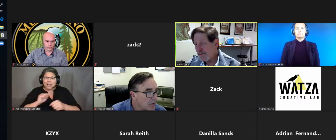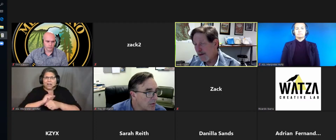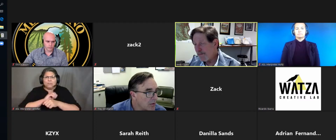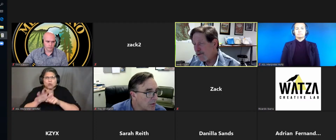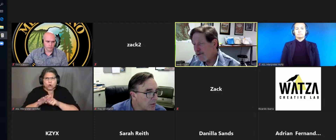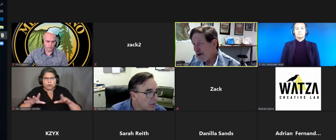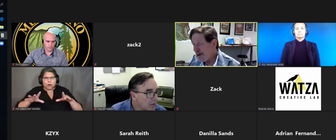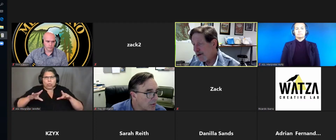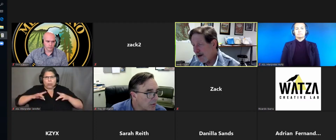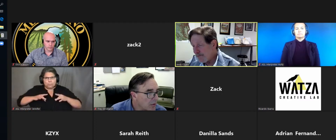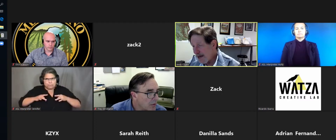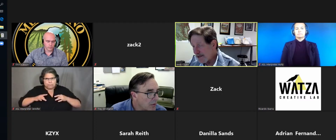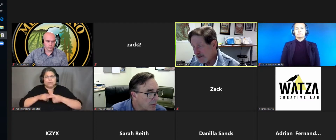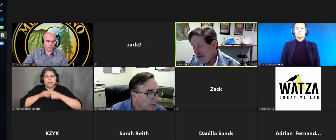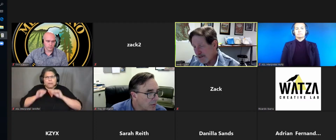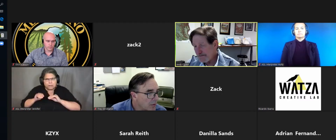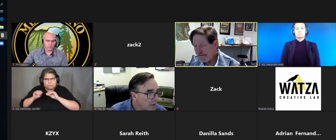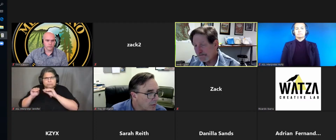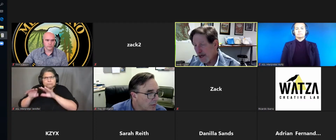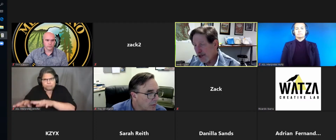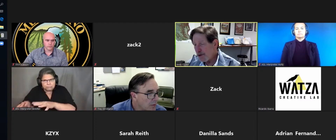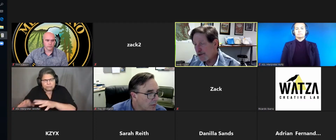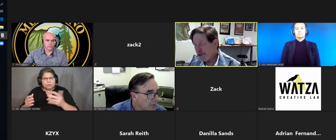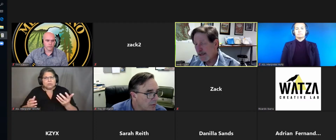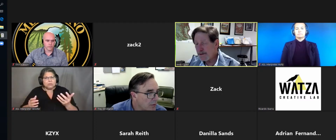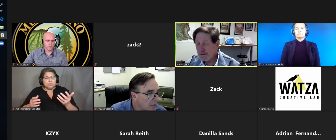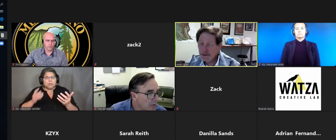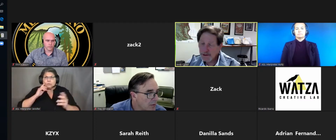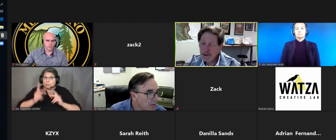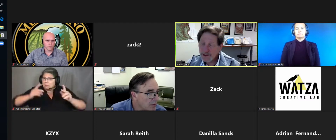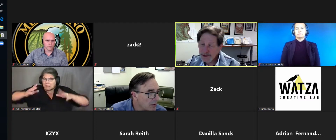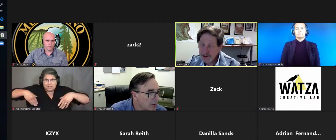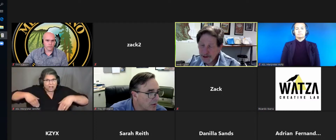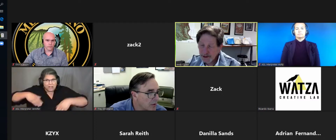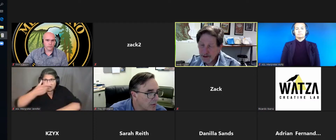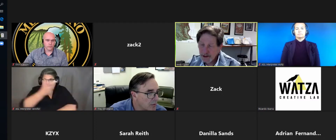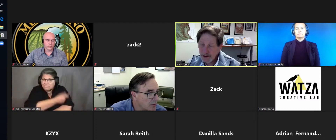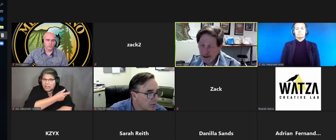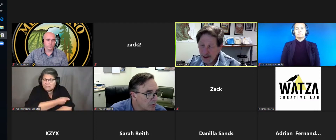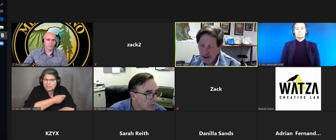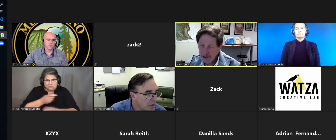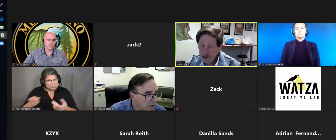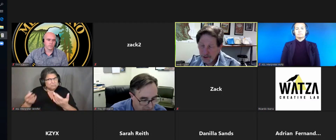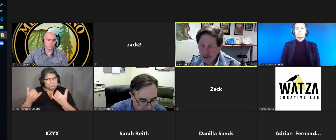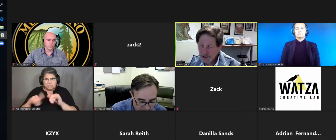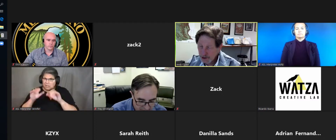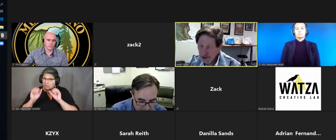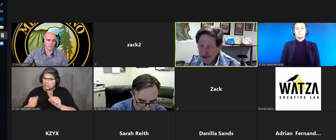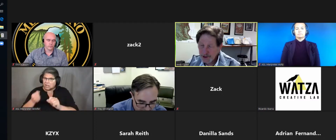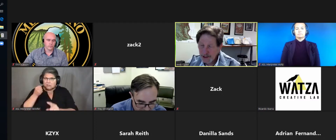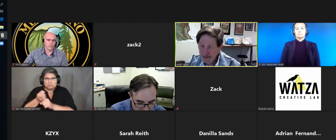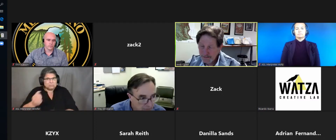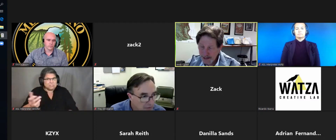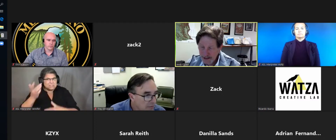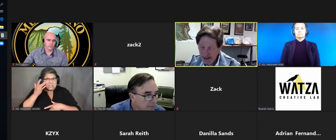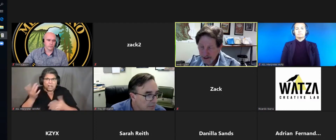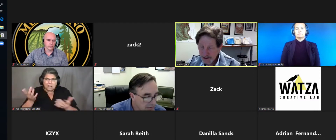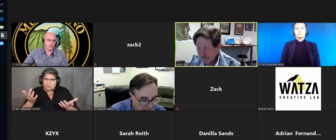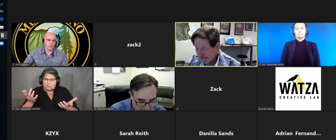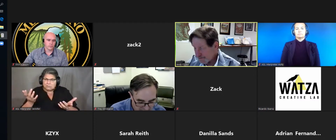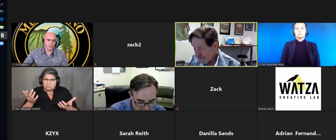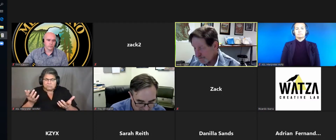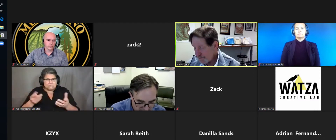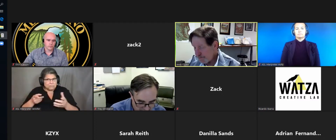important, for the people who are not vaccinated, you are susceptible still to a surge and a